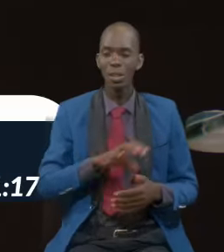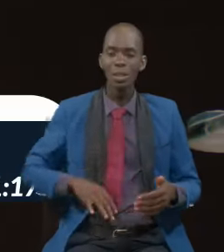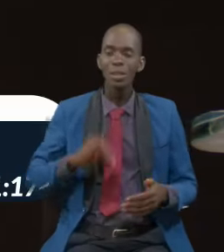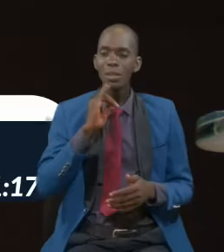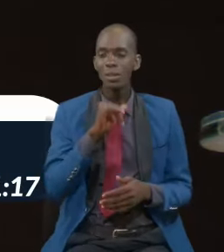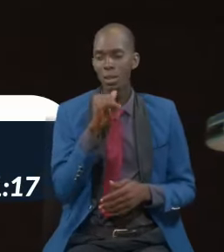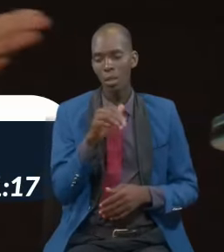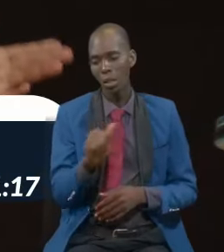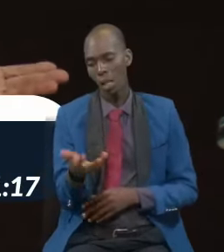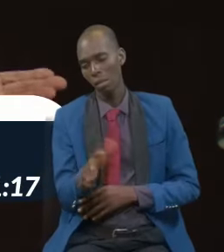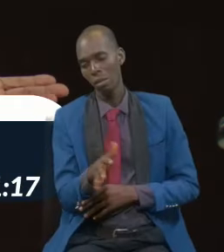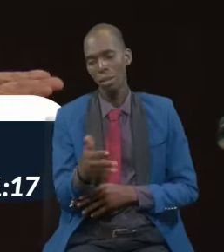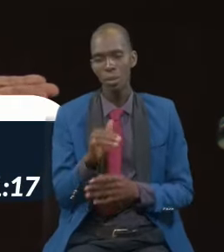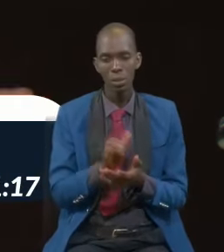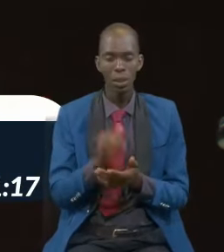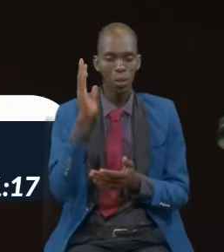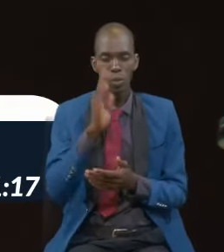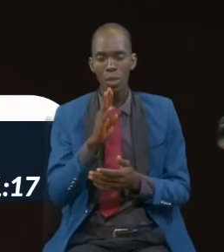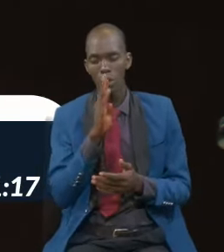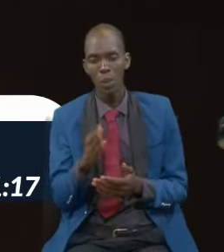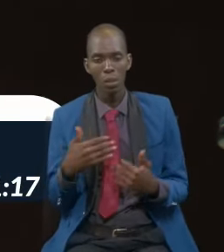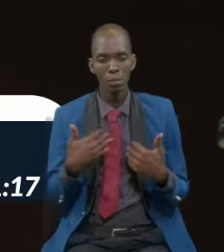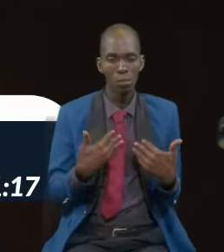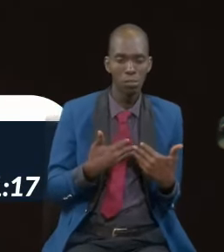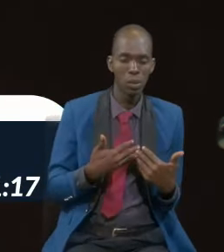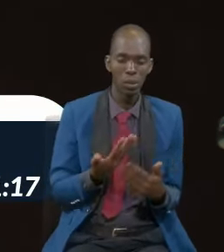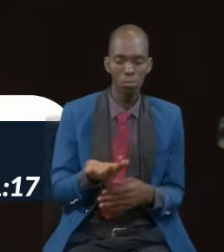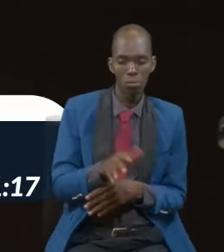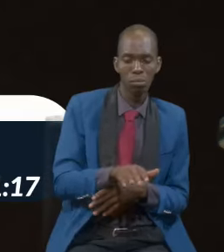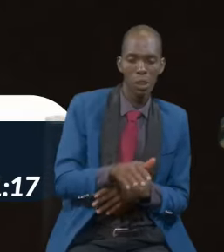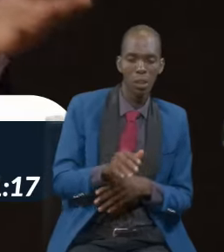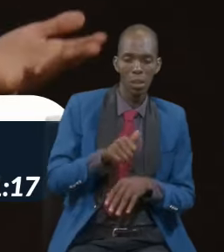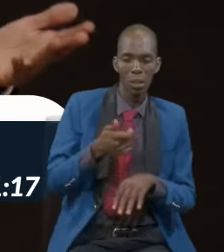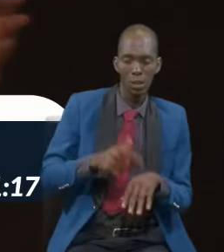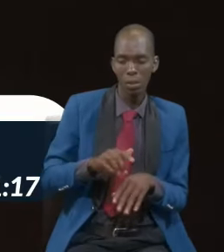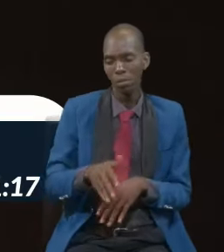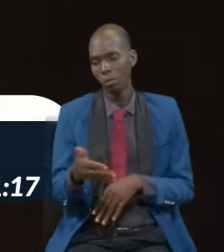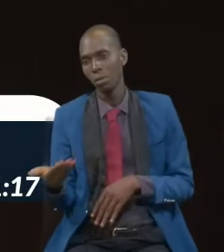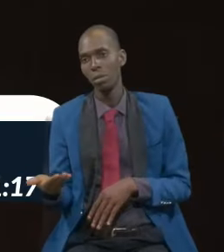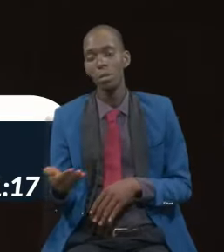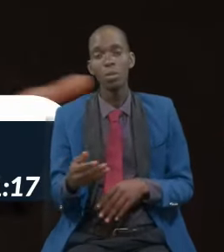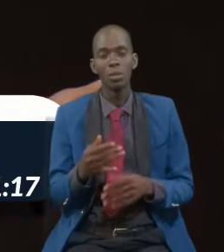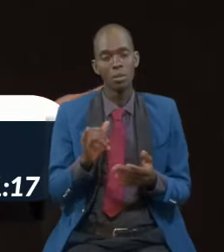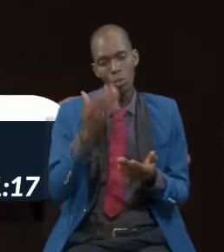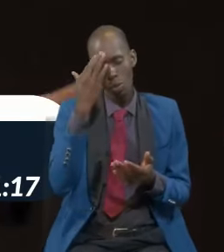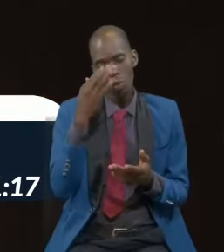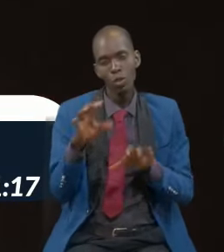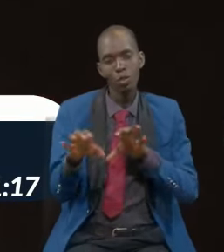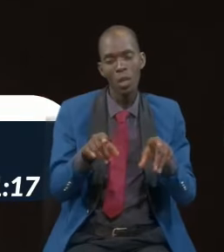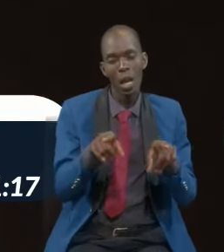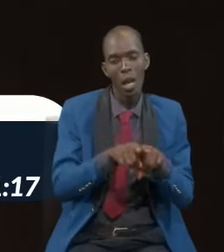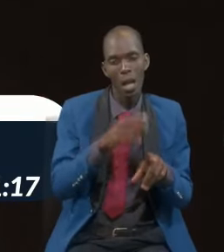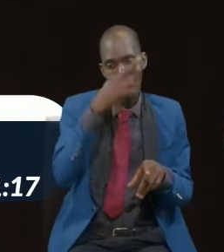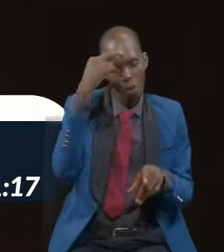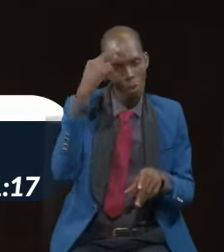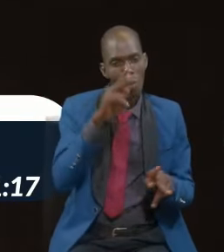you'll be here like this and there at another time. When you're in Rome, do as the Romans do, and when